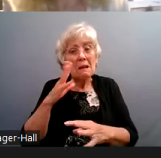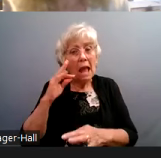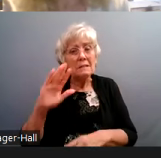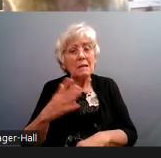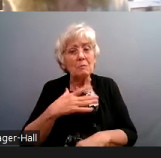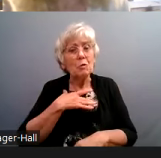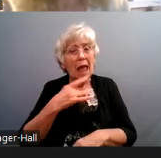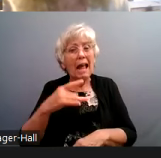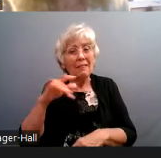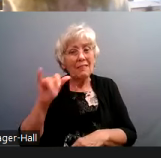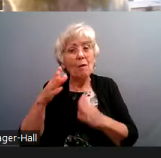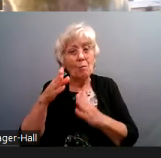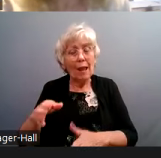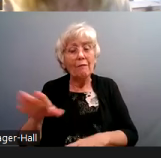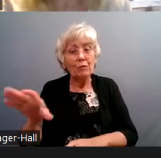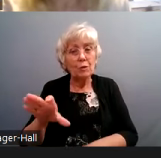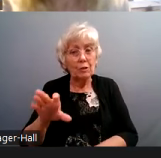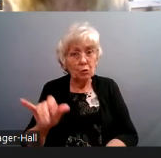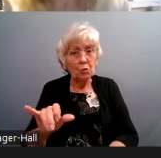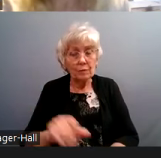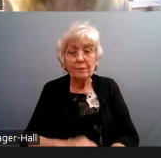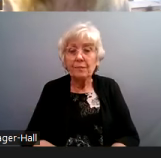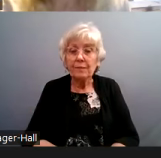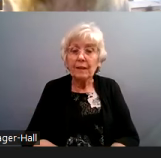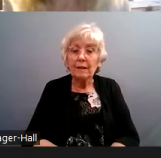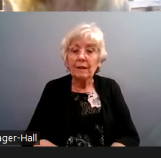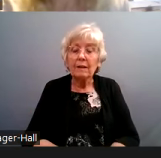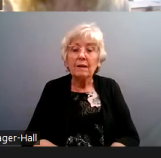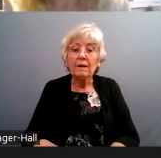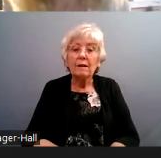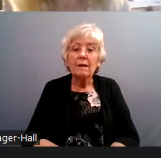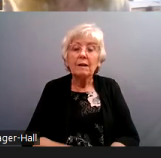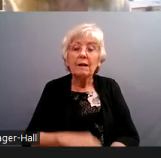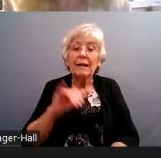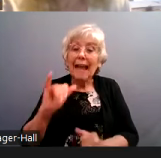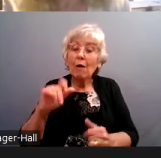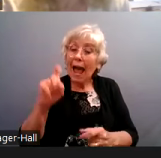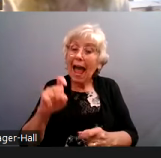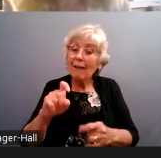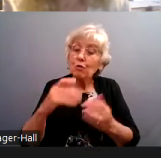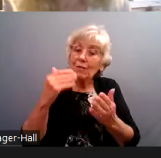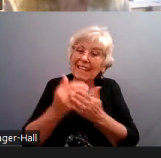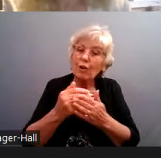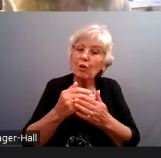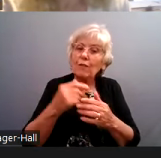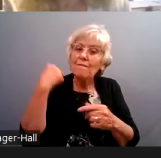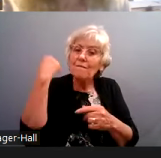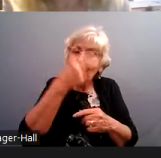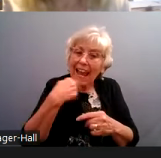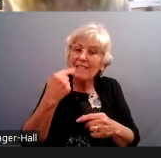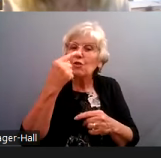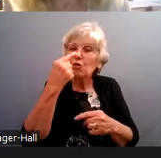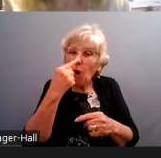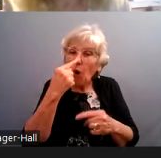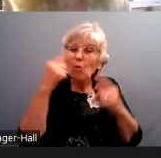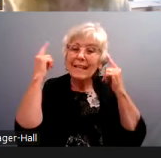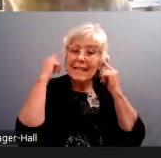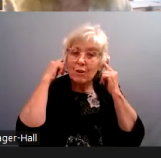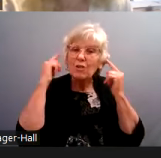that protocol. And then when we need to get around the face, nose, and ears, because that's where a lot of the ringworm is, we're going to